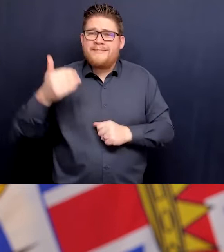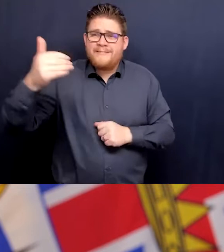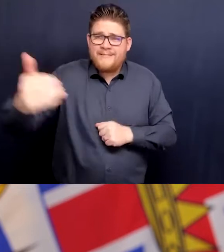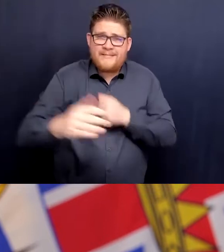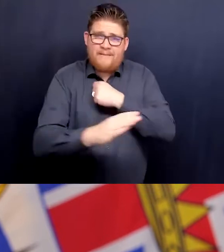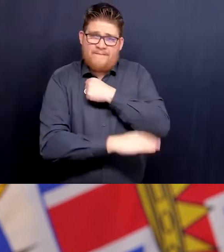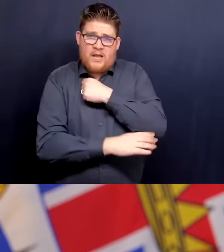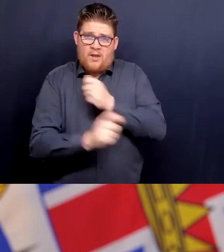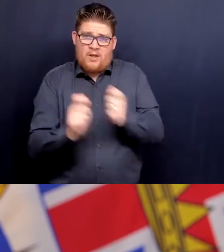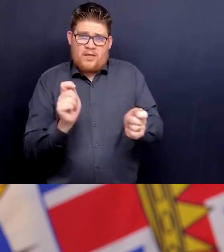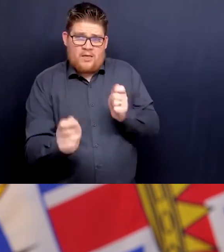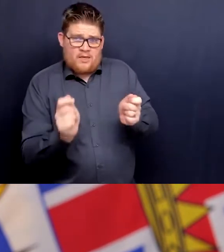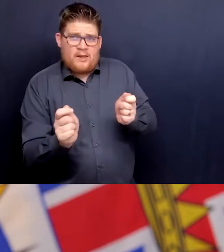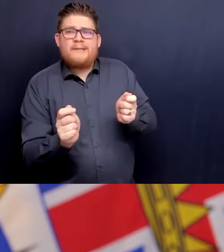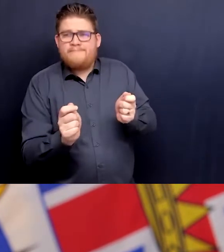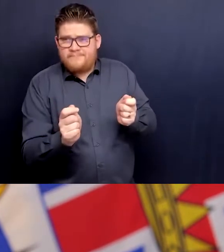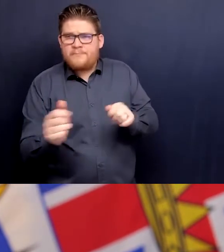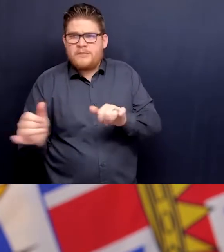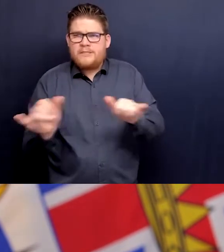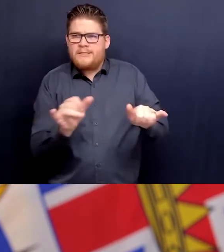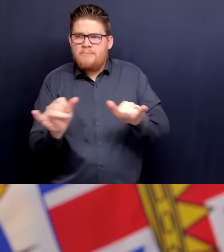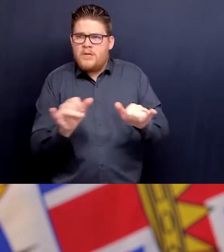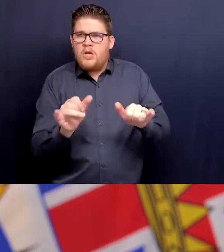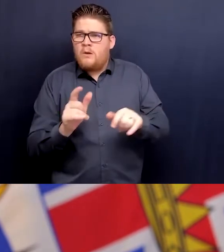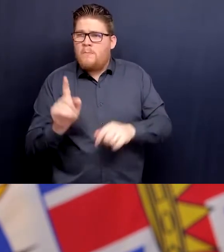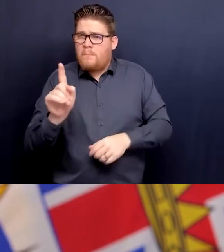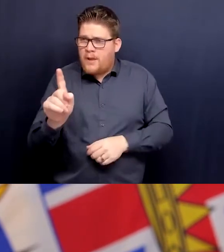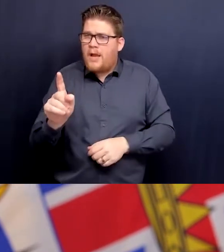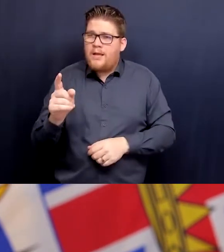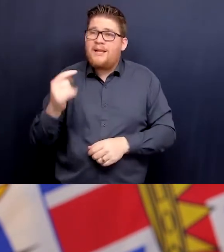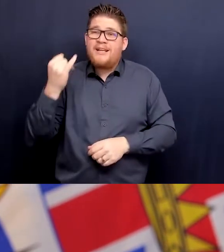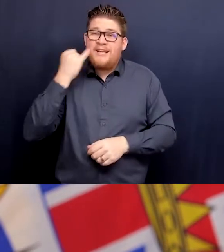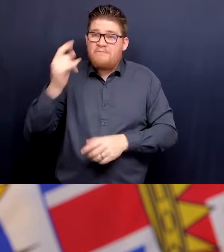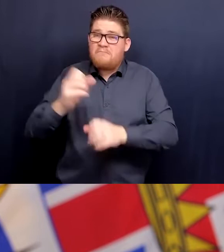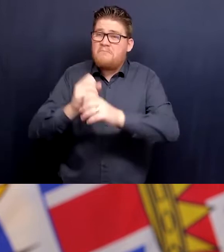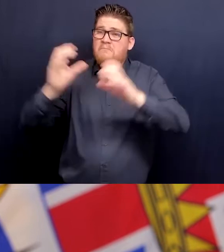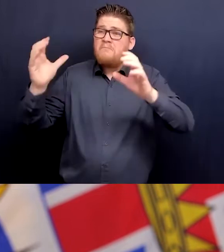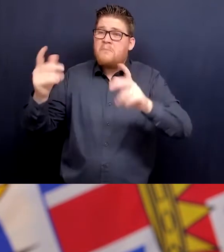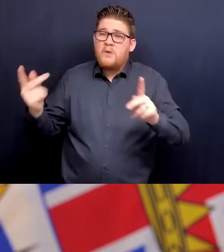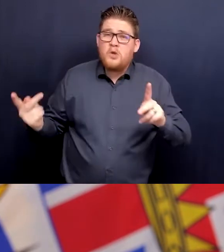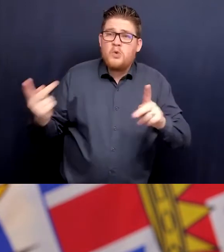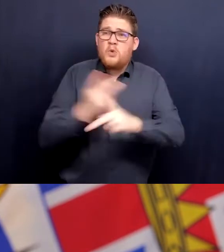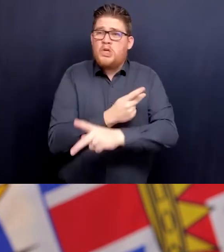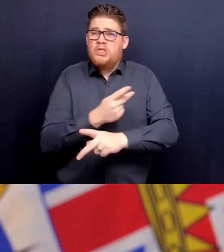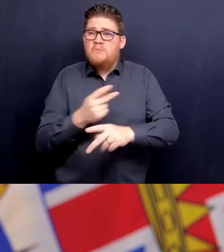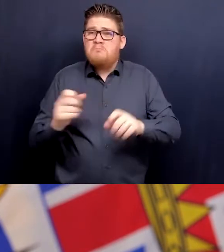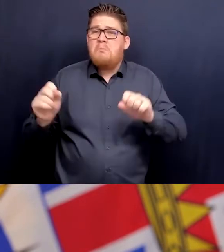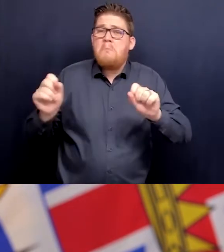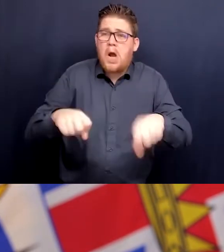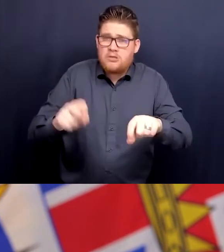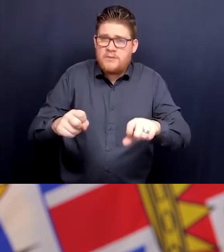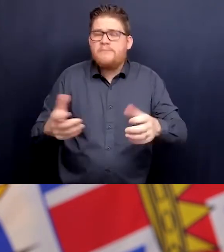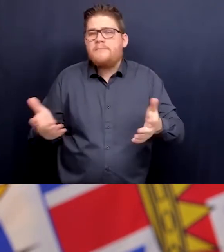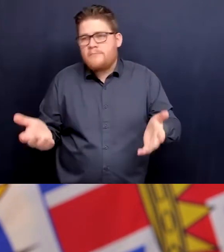doesn't cause more severe disease. But a pessimistic model might be a virus strain that is able to